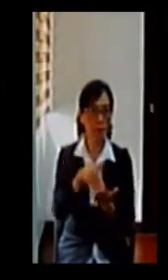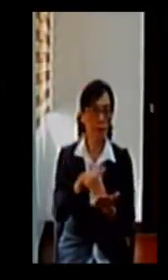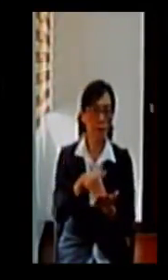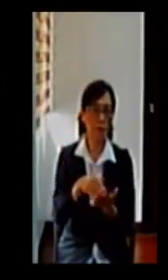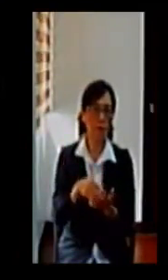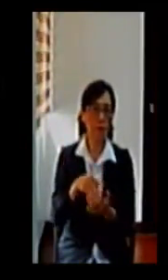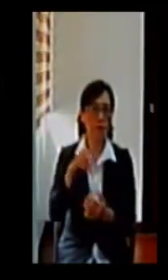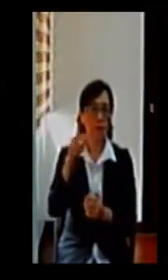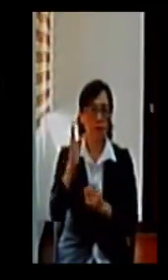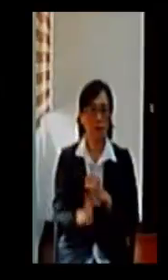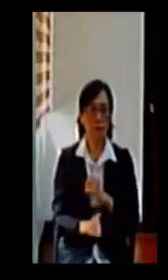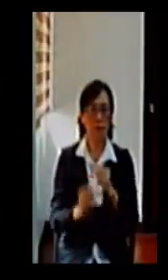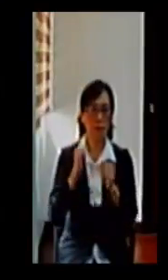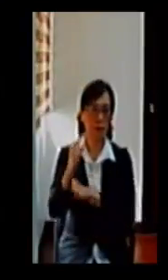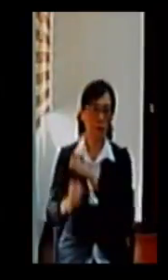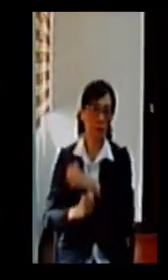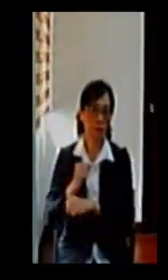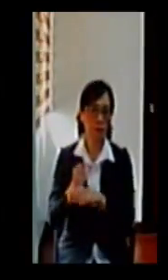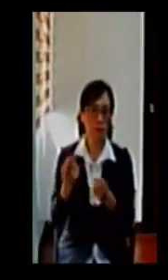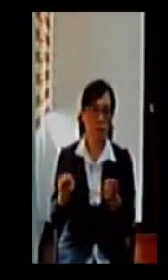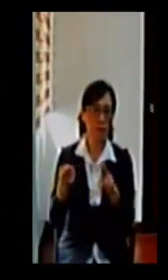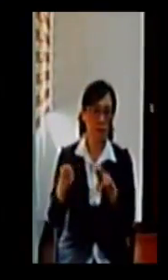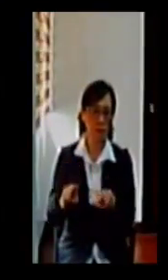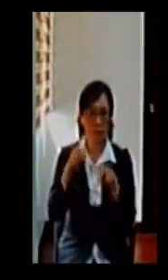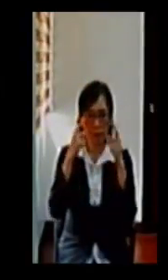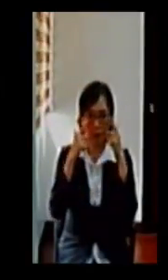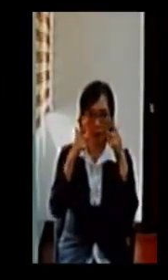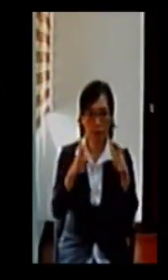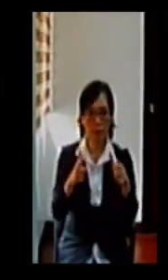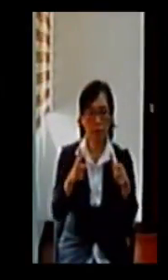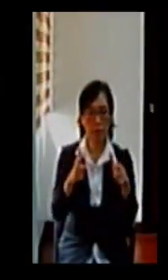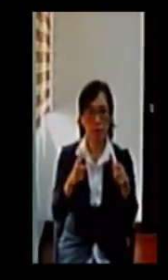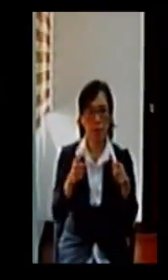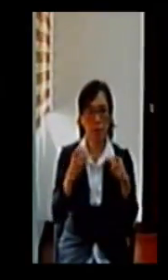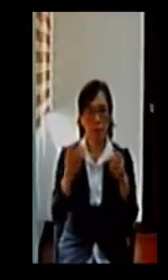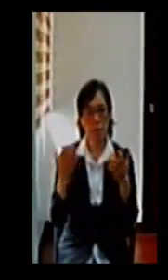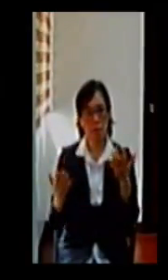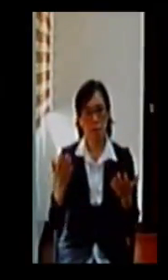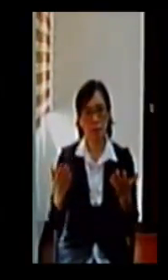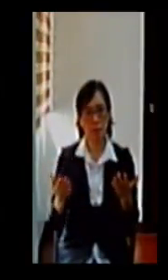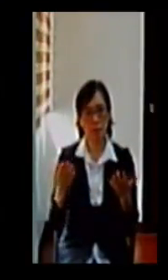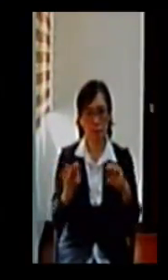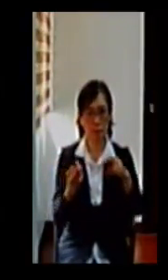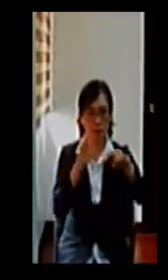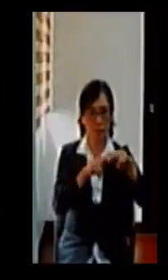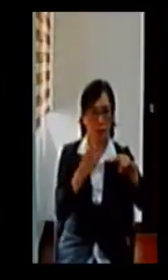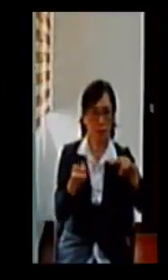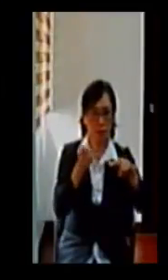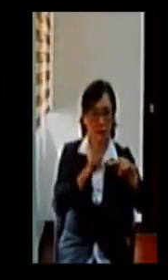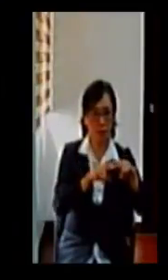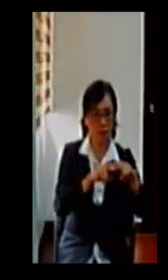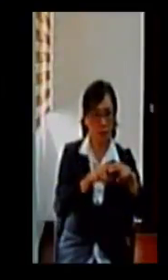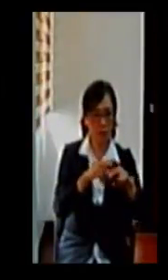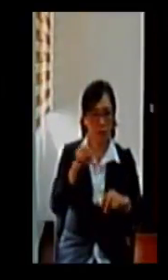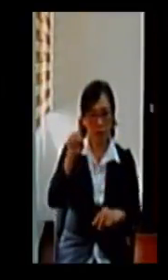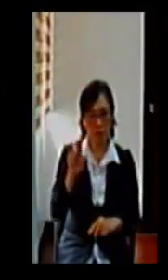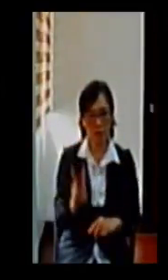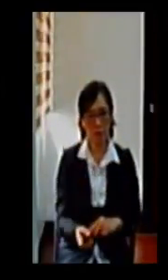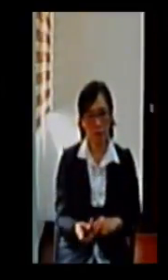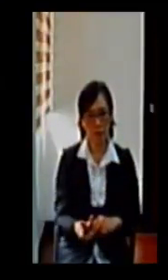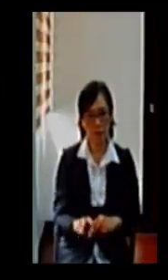If that happens, you are looking at maybe an increase in maybe half a degree,